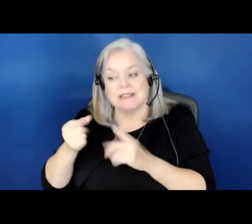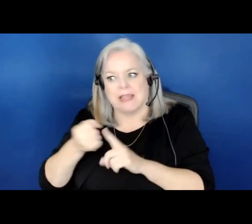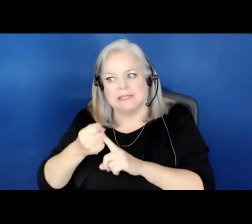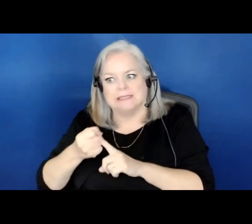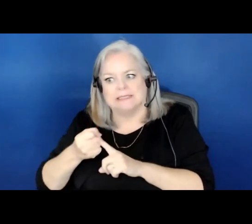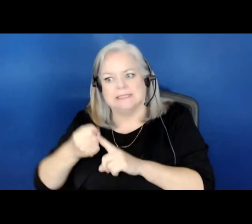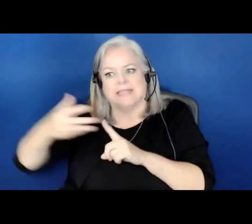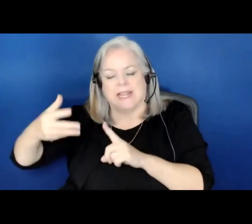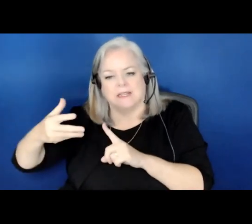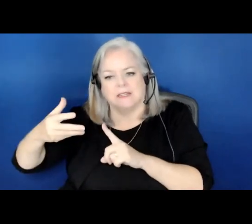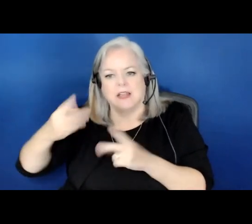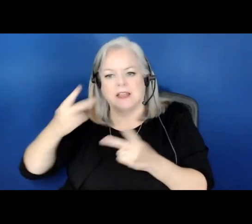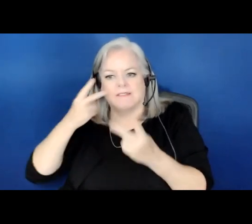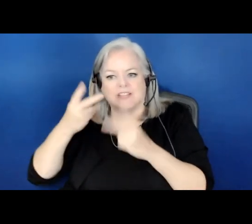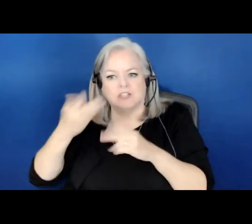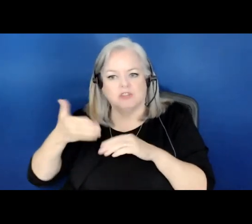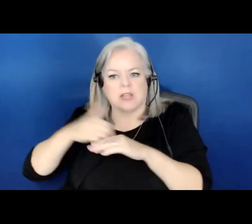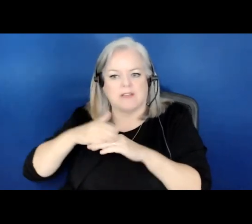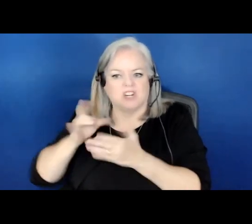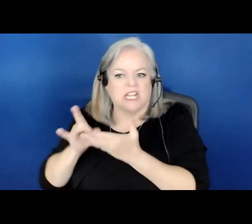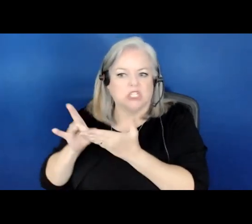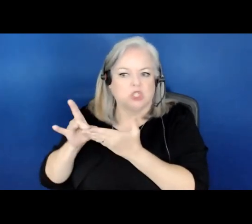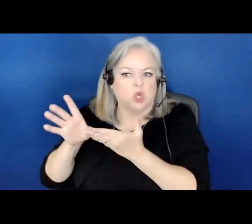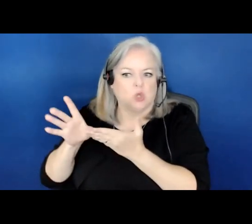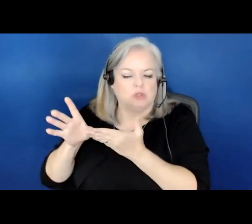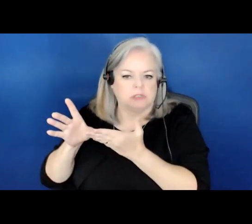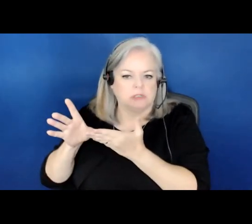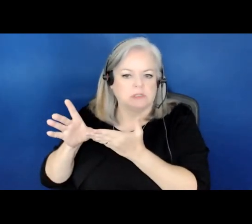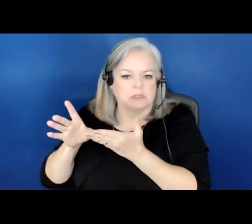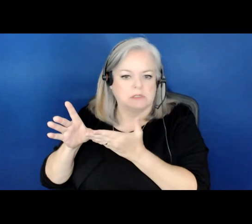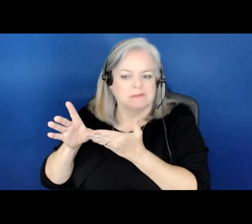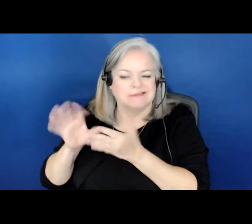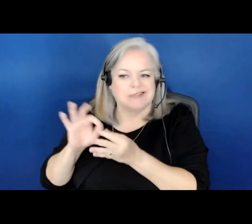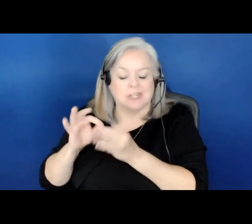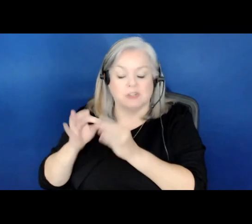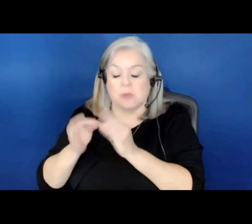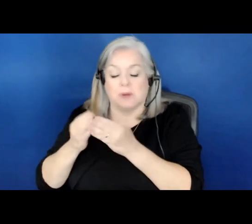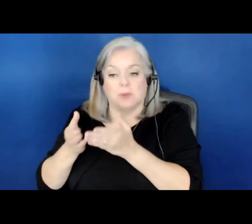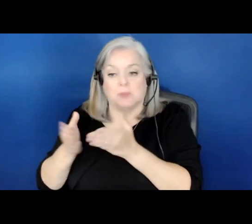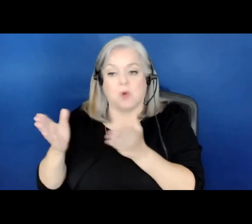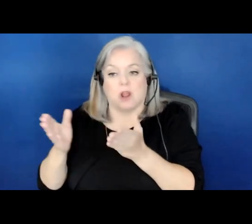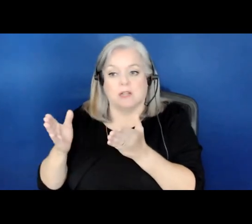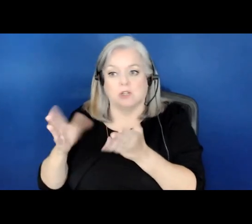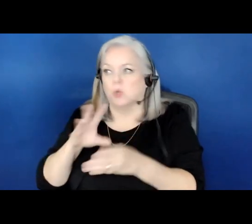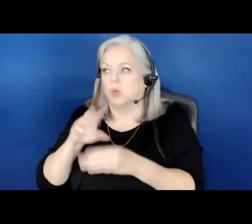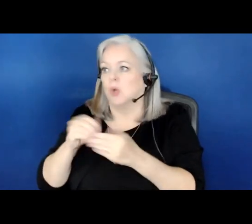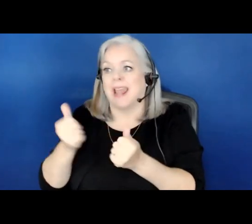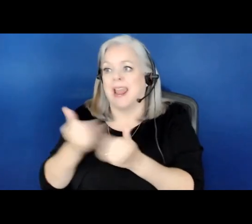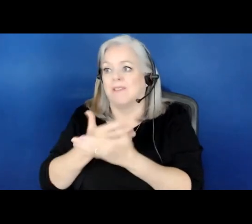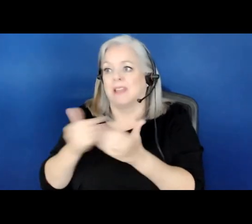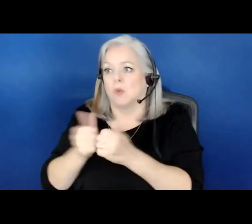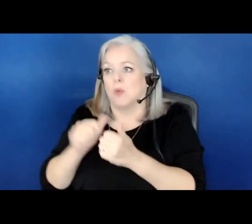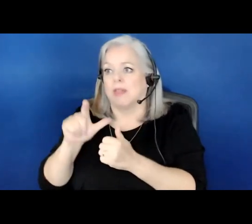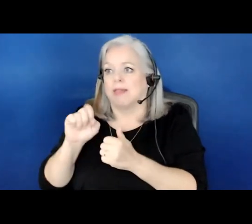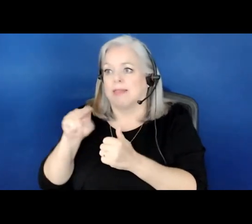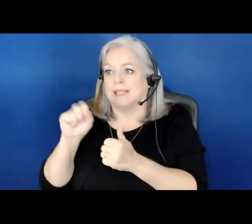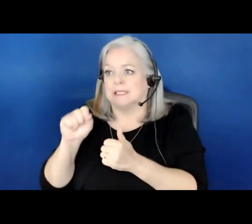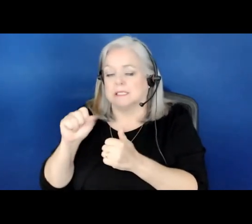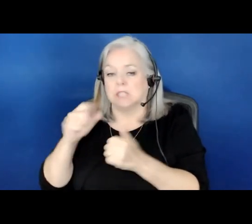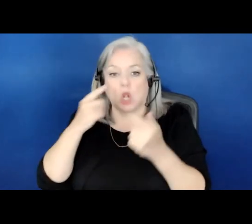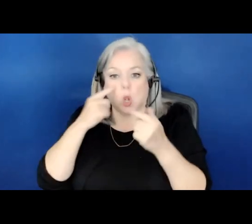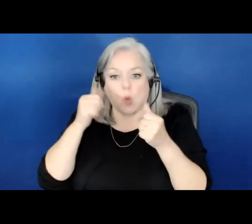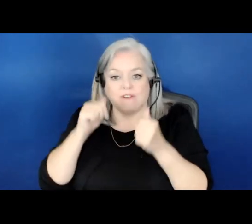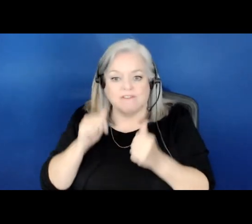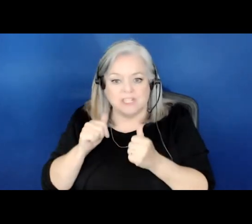vision coverage exclusion. They interpreted it very broadly to include everything with a lens, so low vision